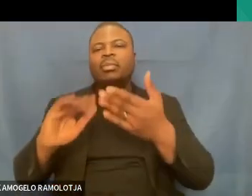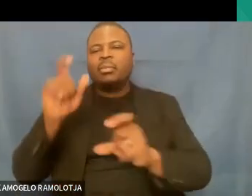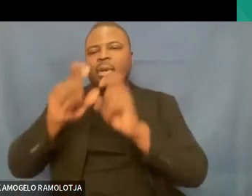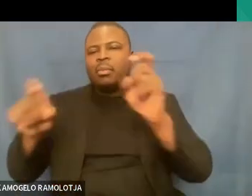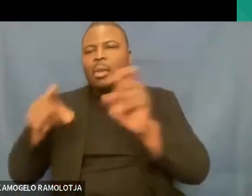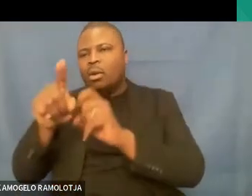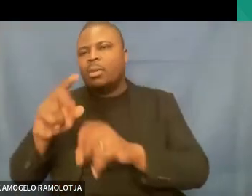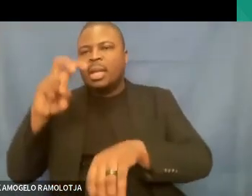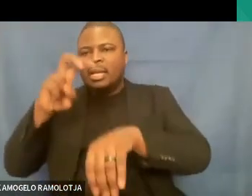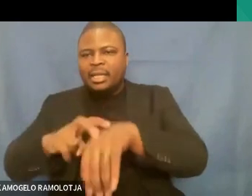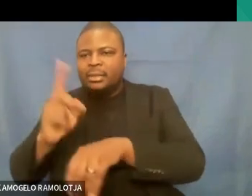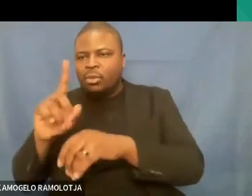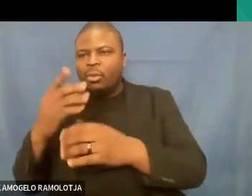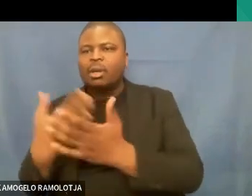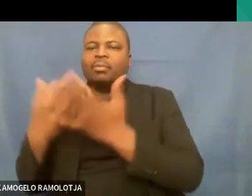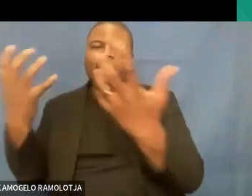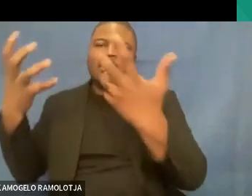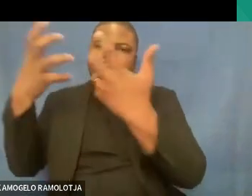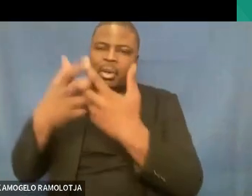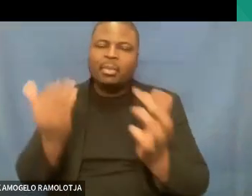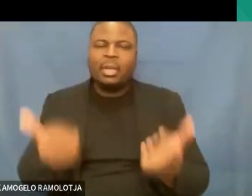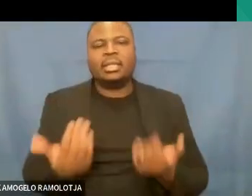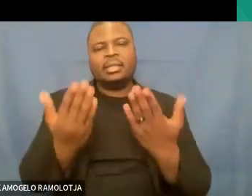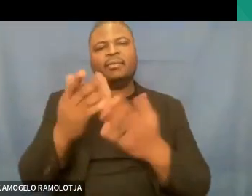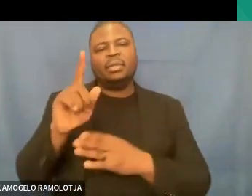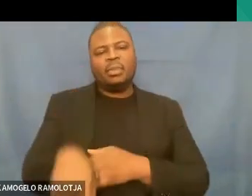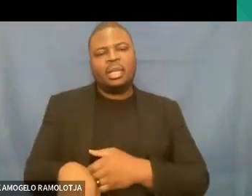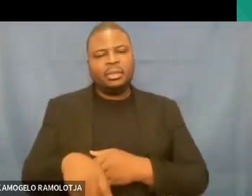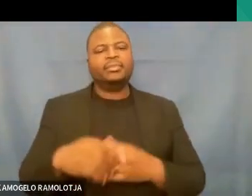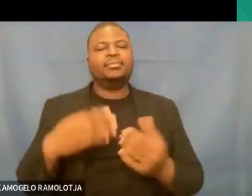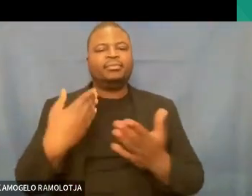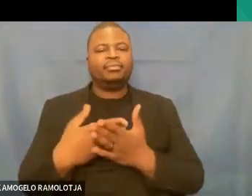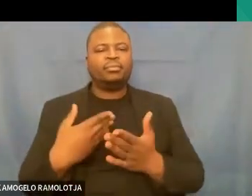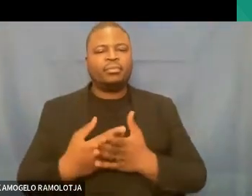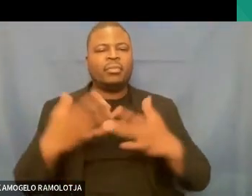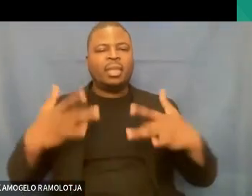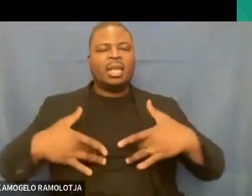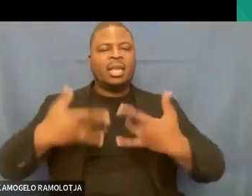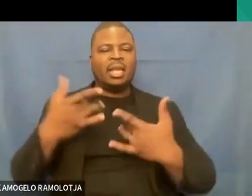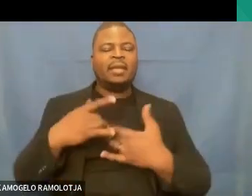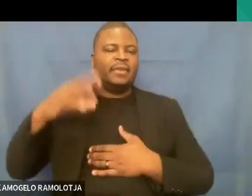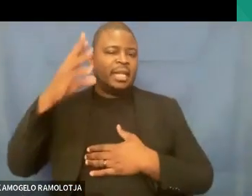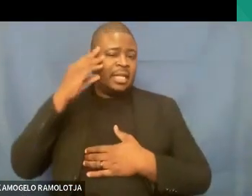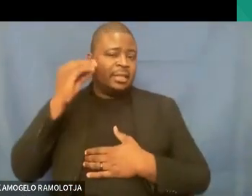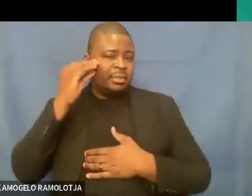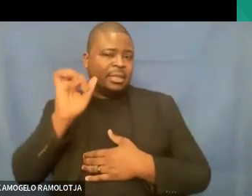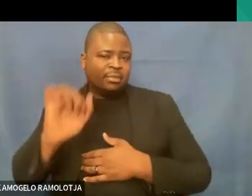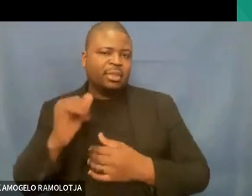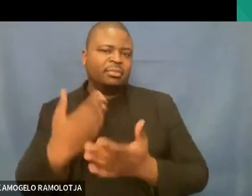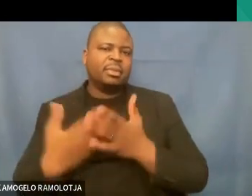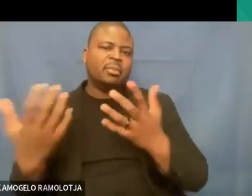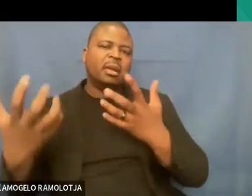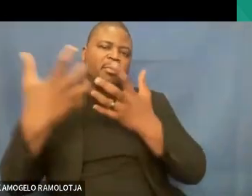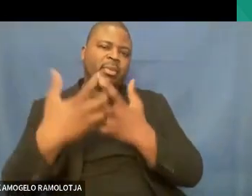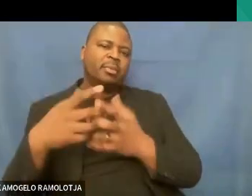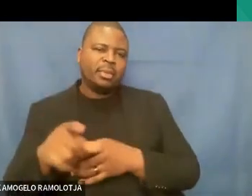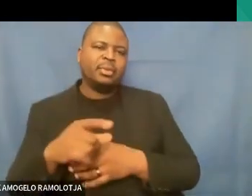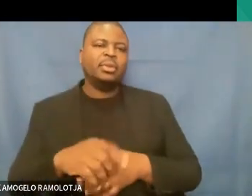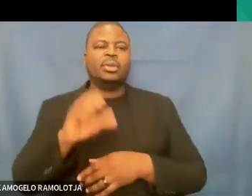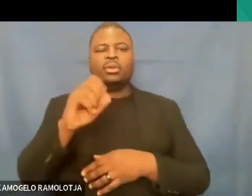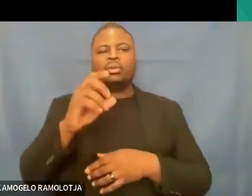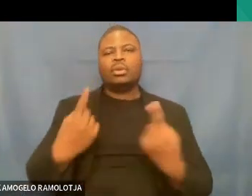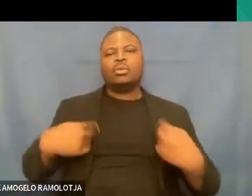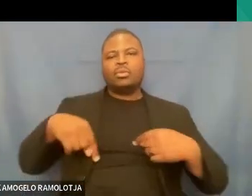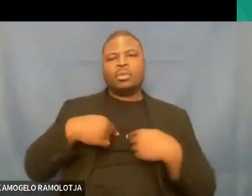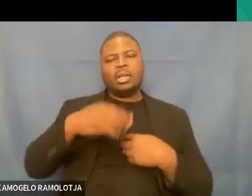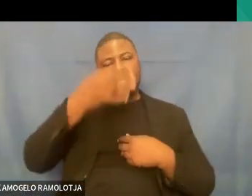means that we must elevate the lived experiences in our planning. So when we plan as government departments, as institutions,